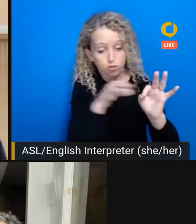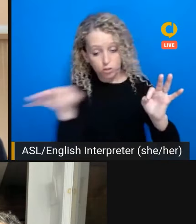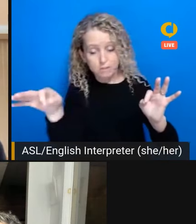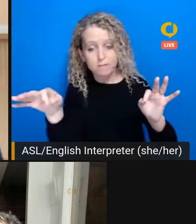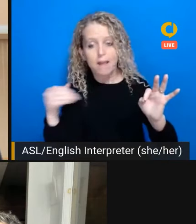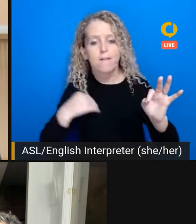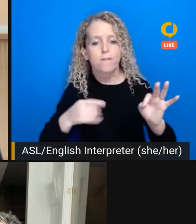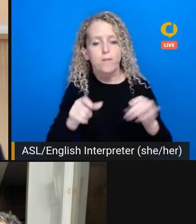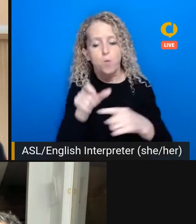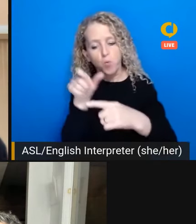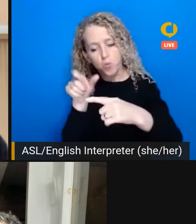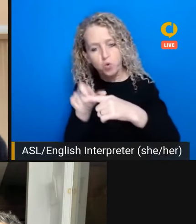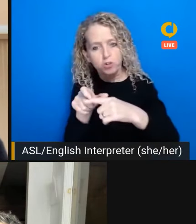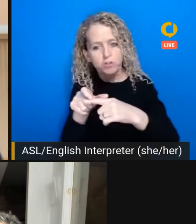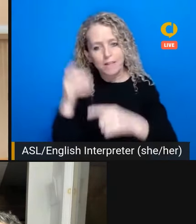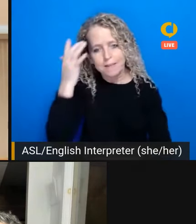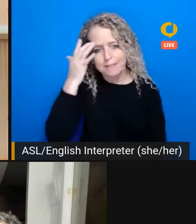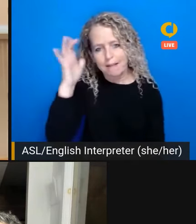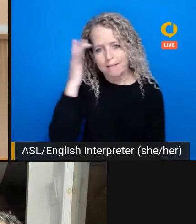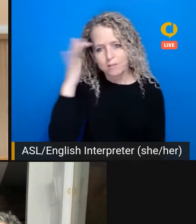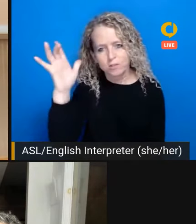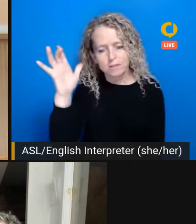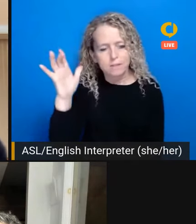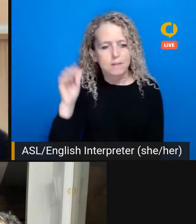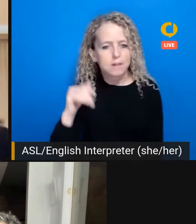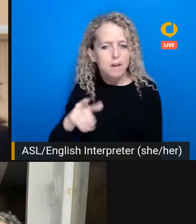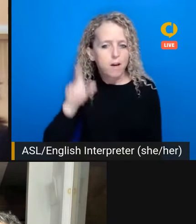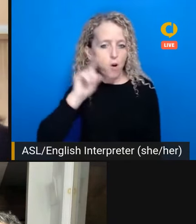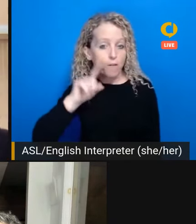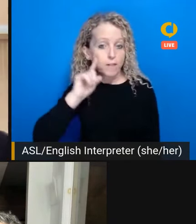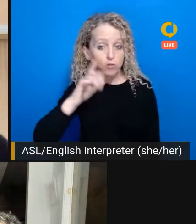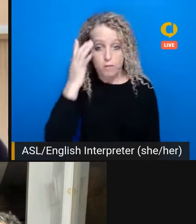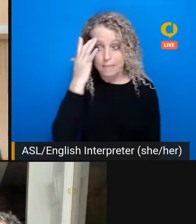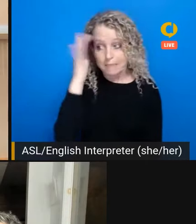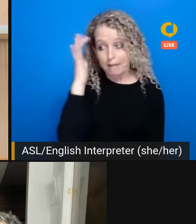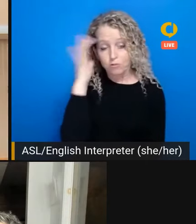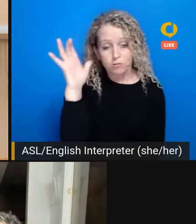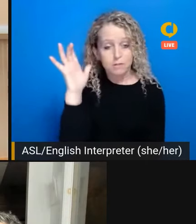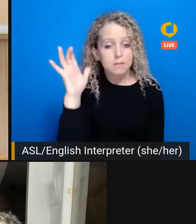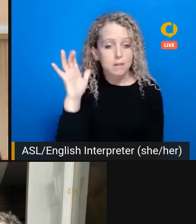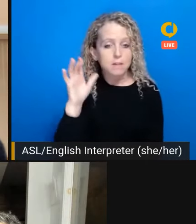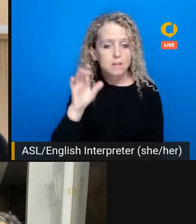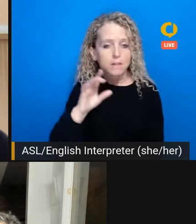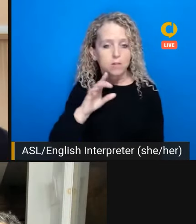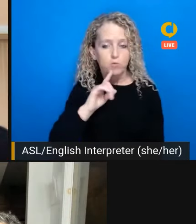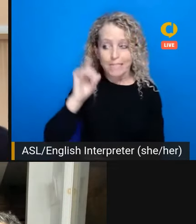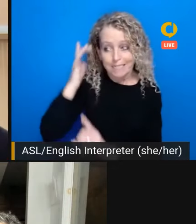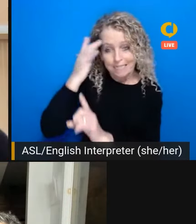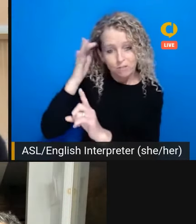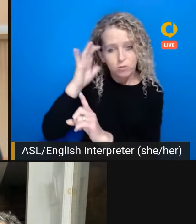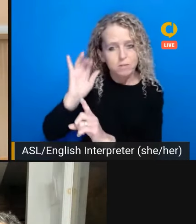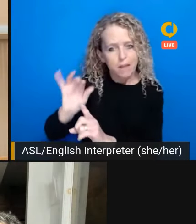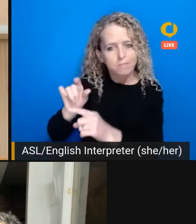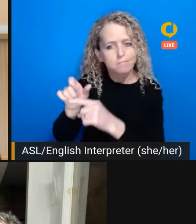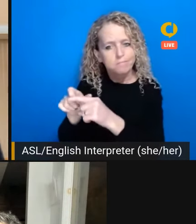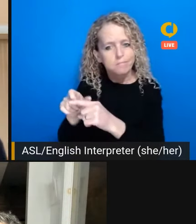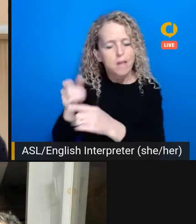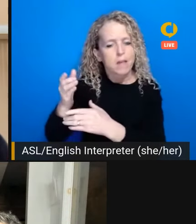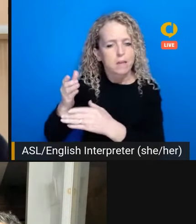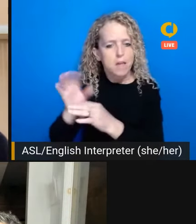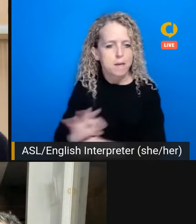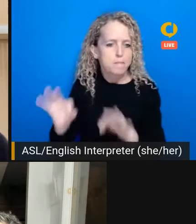So artificial intelligence's most part, to my mind, important part is that part that is intelligence. So we have to